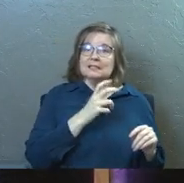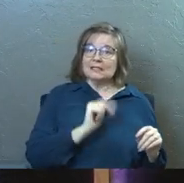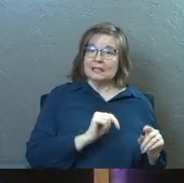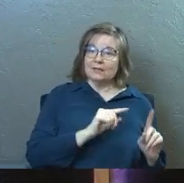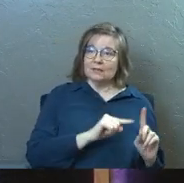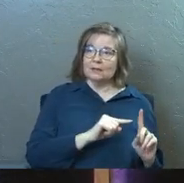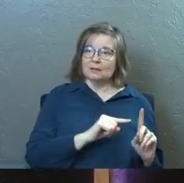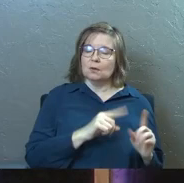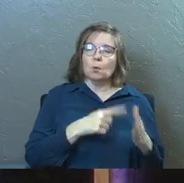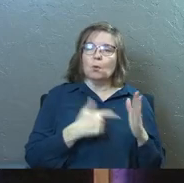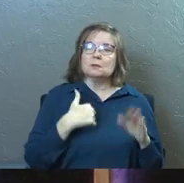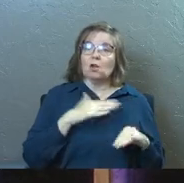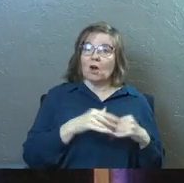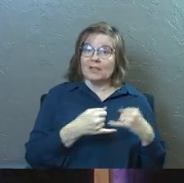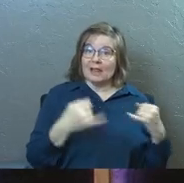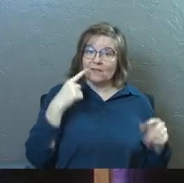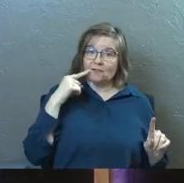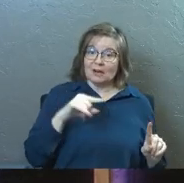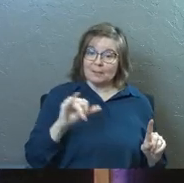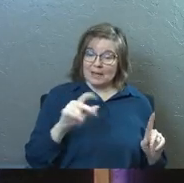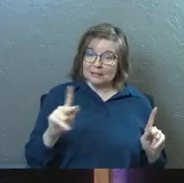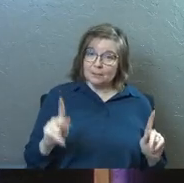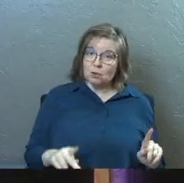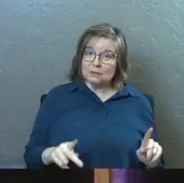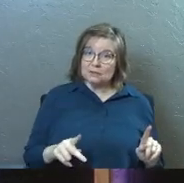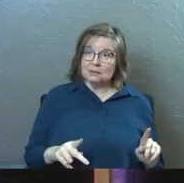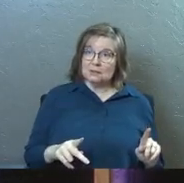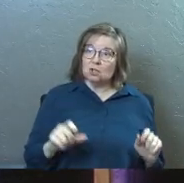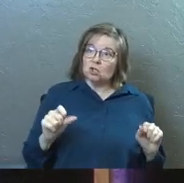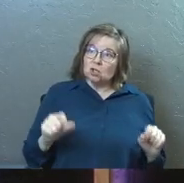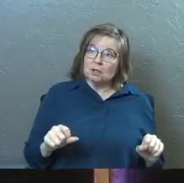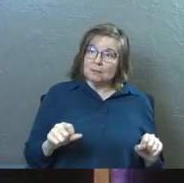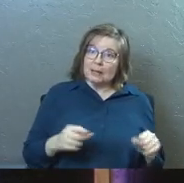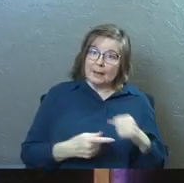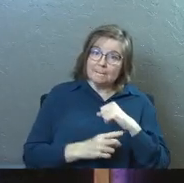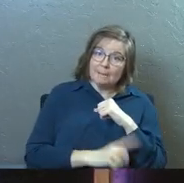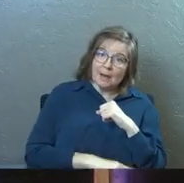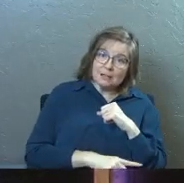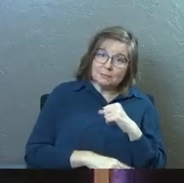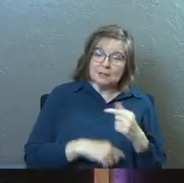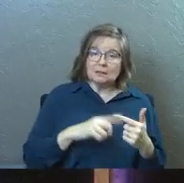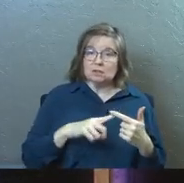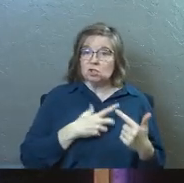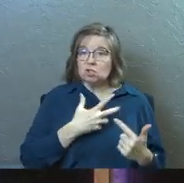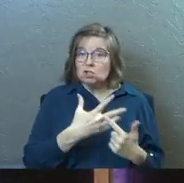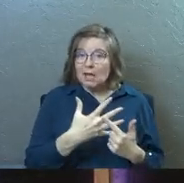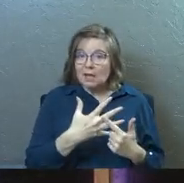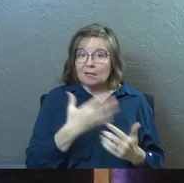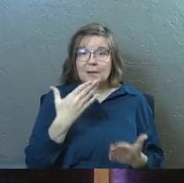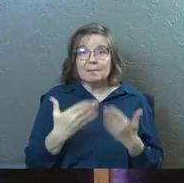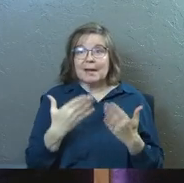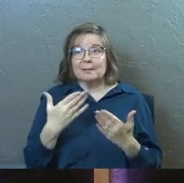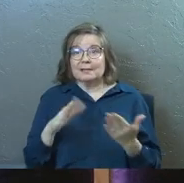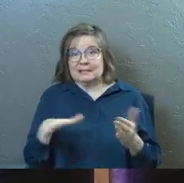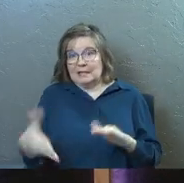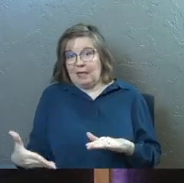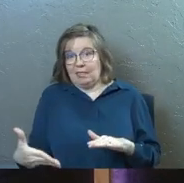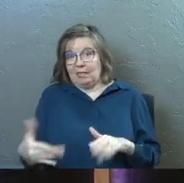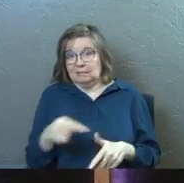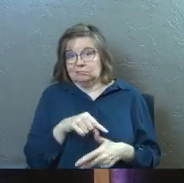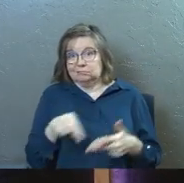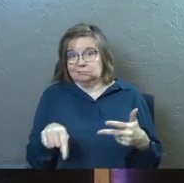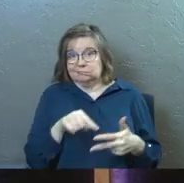Stephen, what's on the line for him as a person could be punishment, it could be jail, it might even be